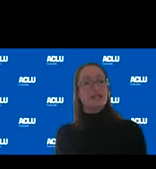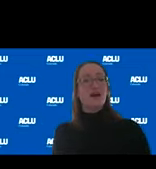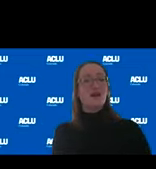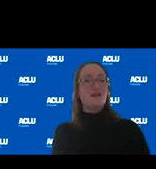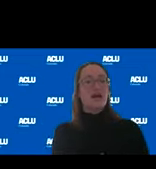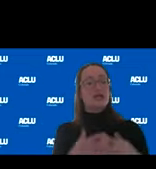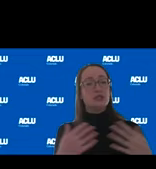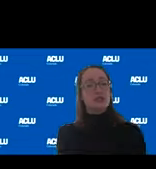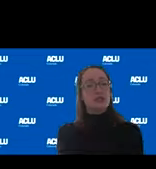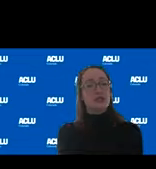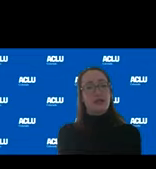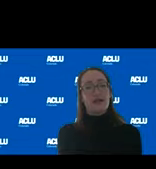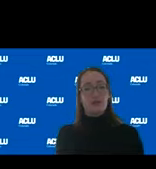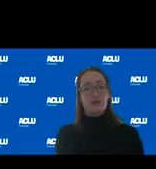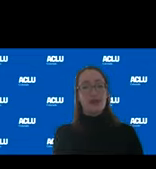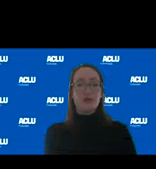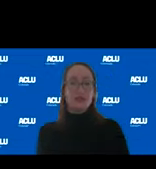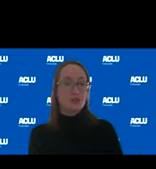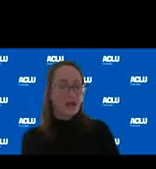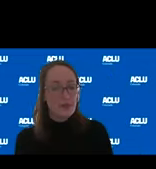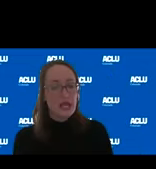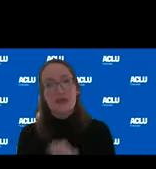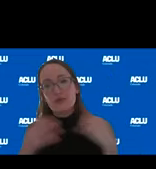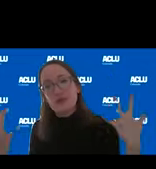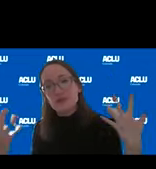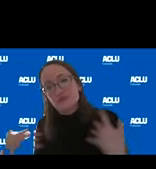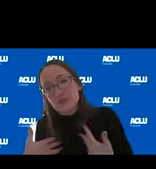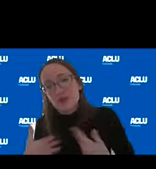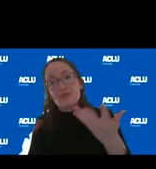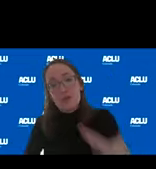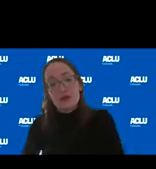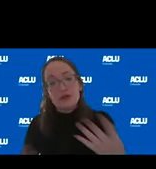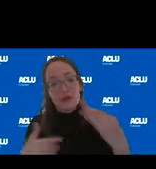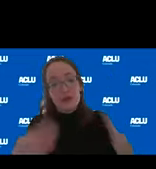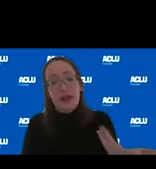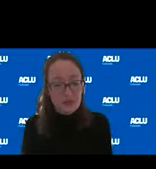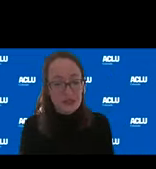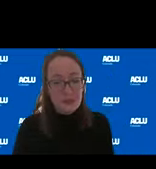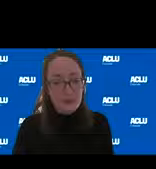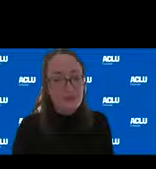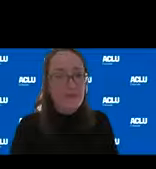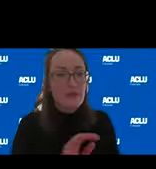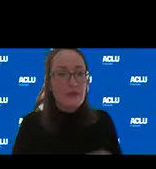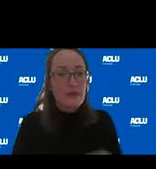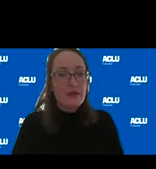funding and using their platform and helping to do that. And of course, you know, you and I will do it too.